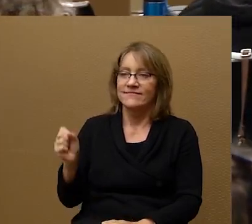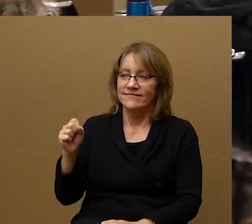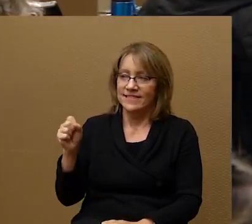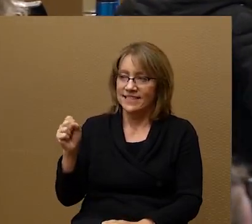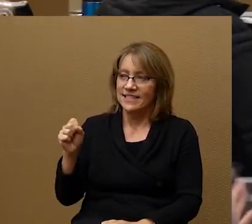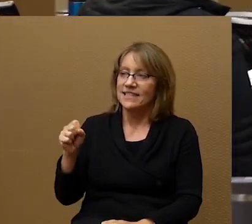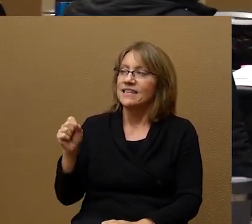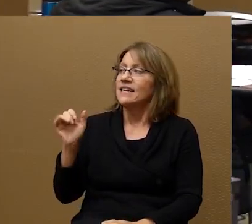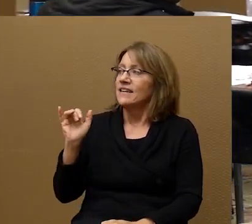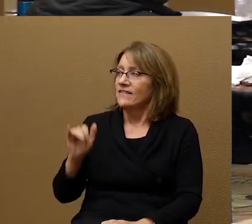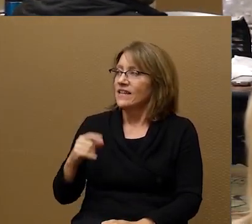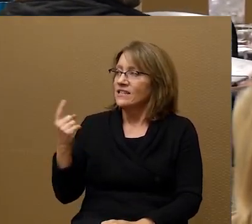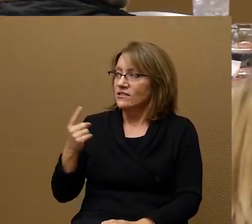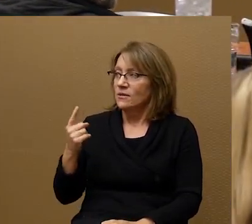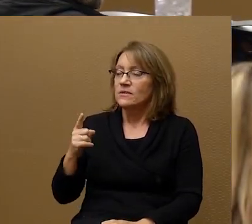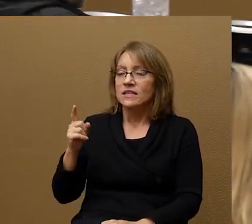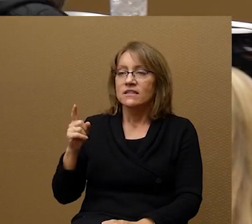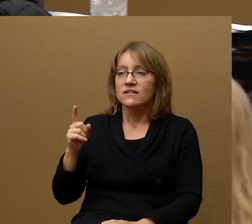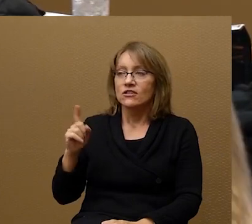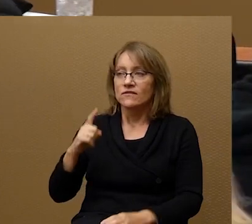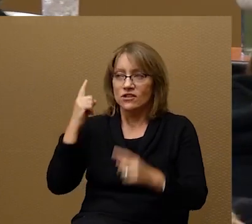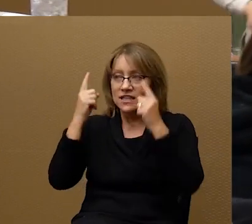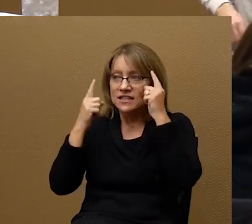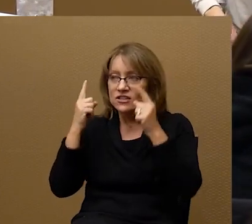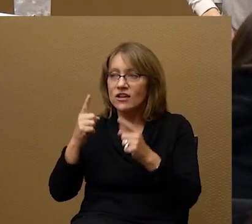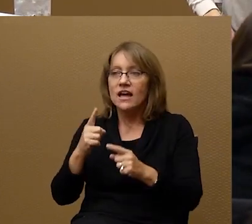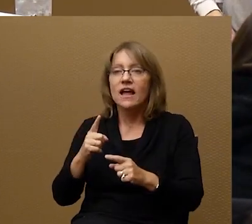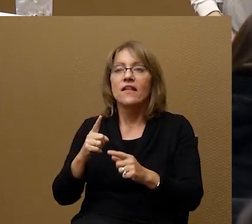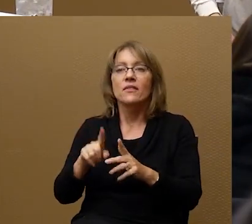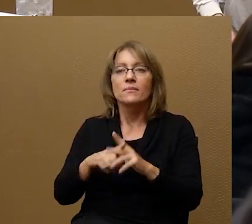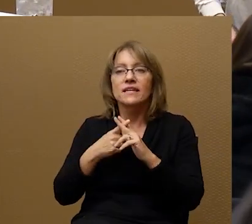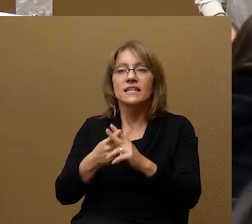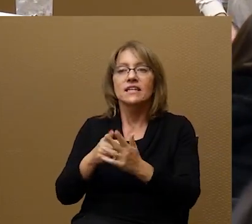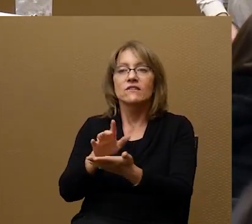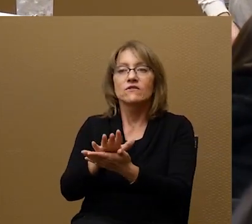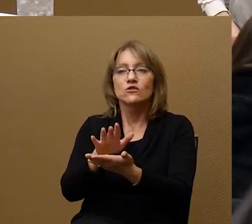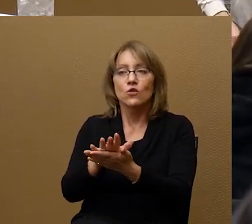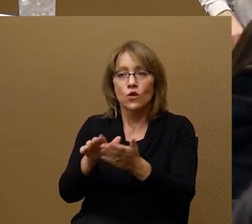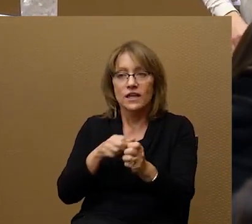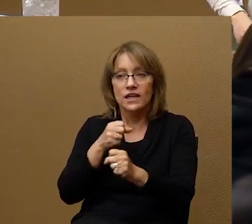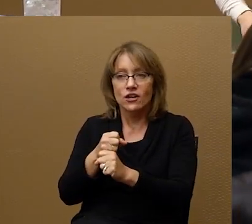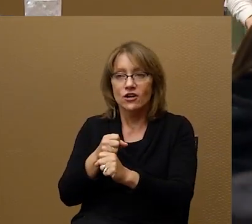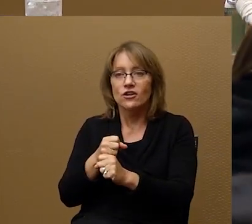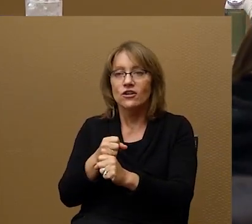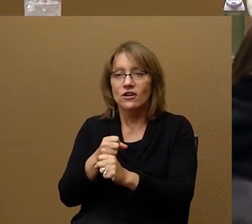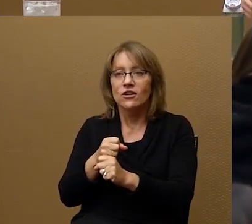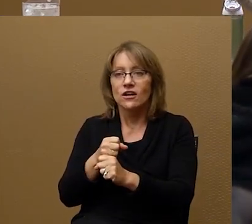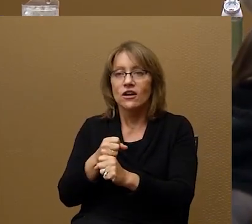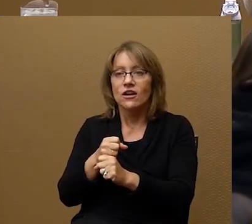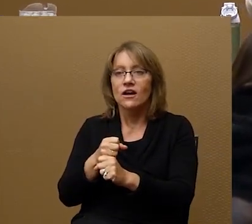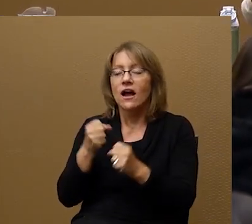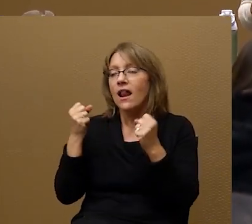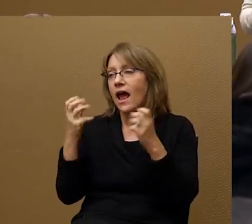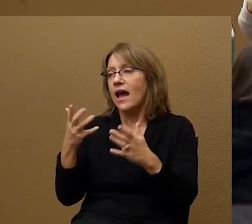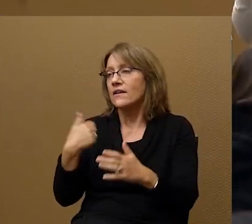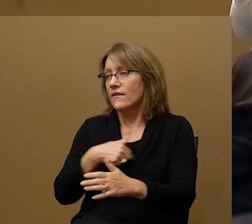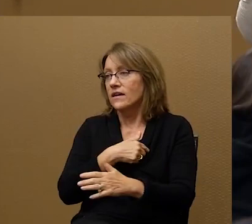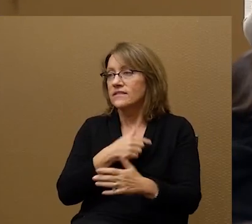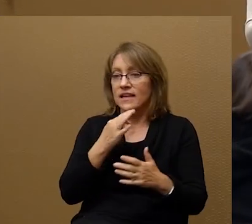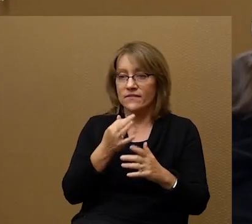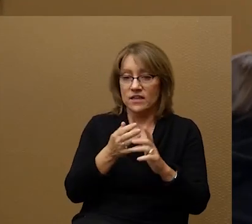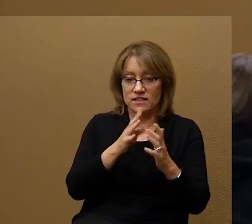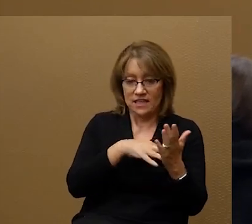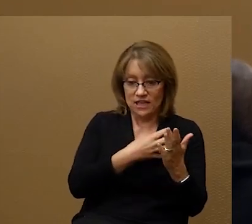at the beginning of the school year, I know a lot of us, if our schedule has changed,